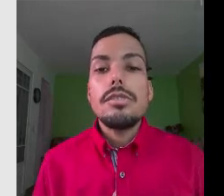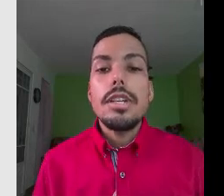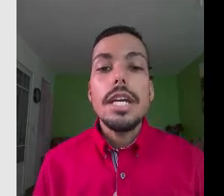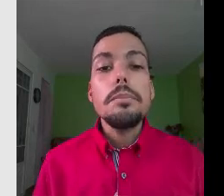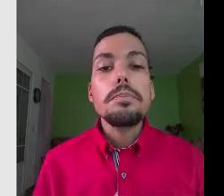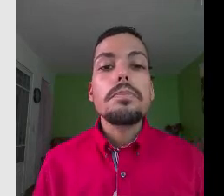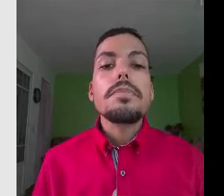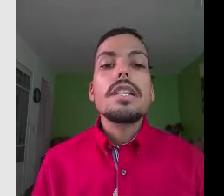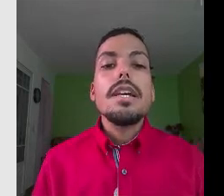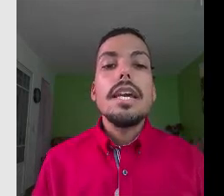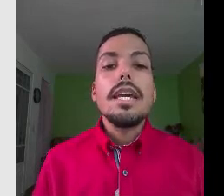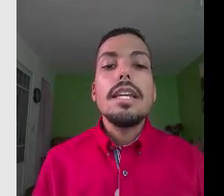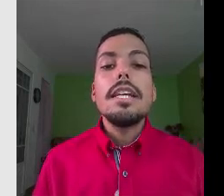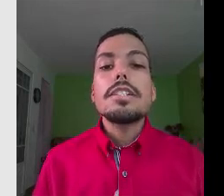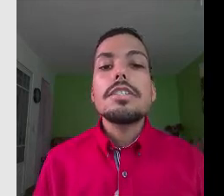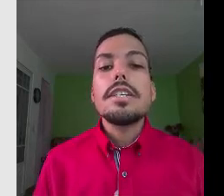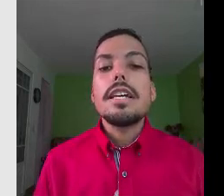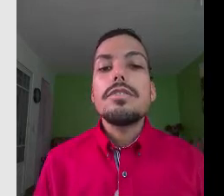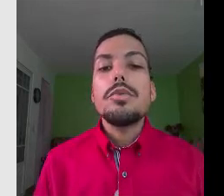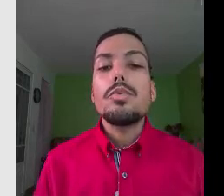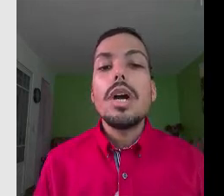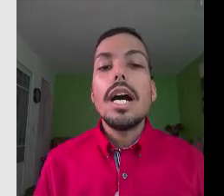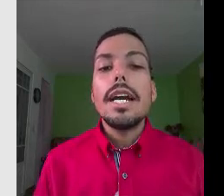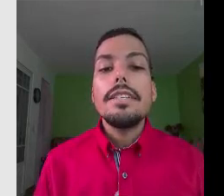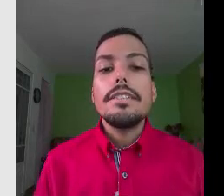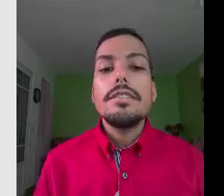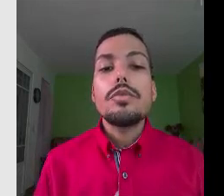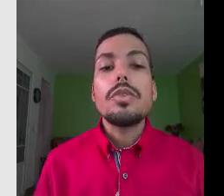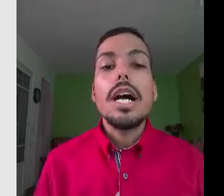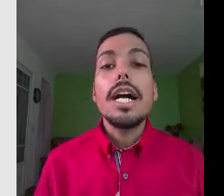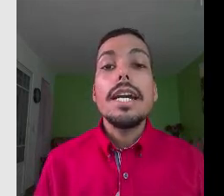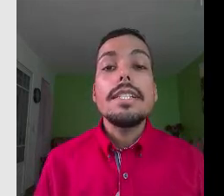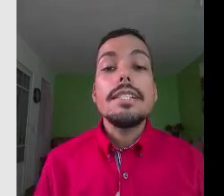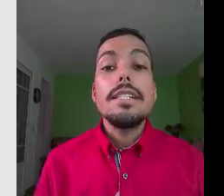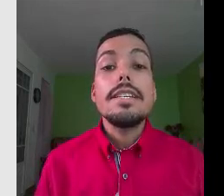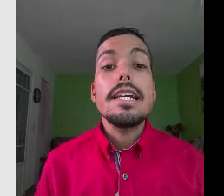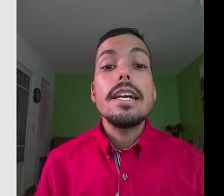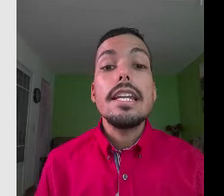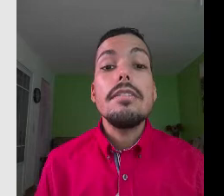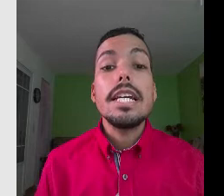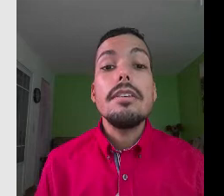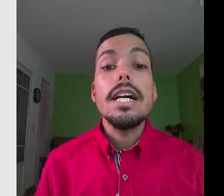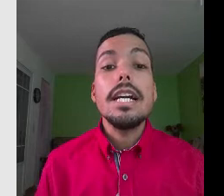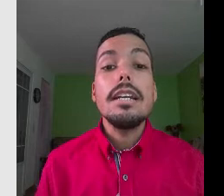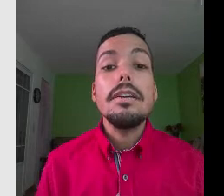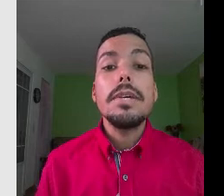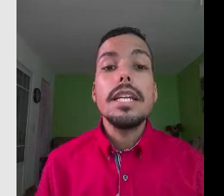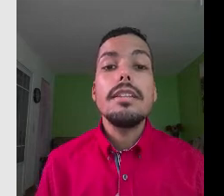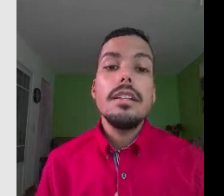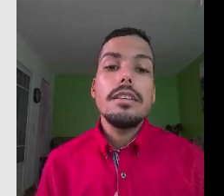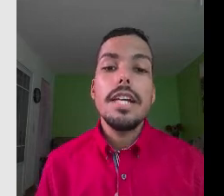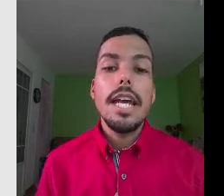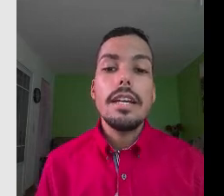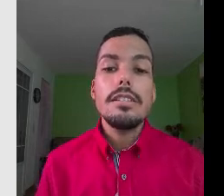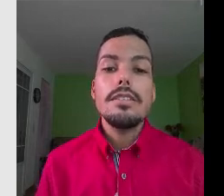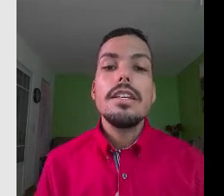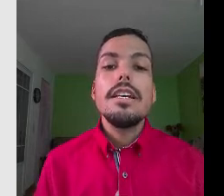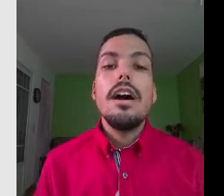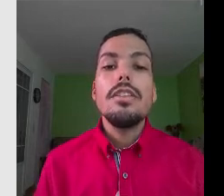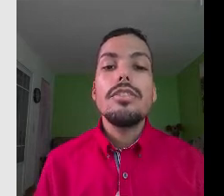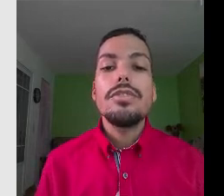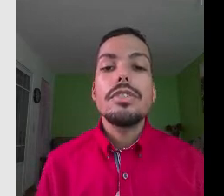ox, ¿ok? And here says, write, write. Dice, escribe. ¿Qué vas a escribir? Mire, the letter